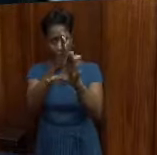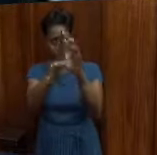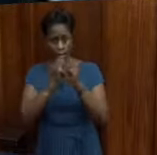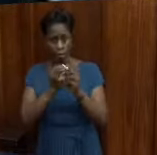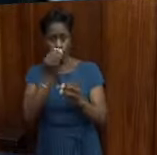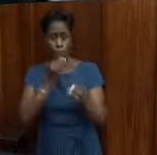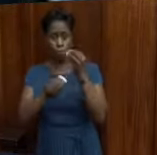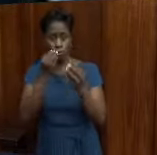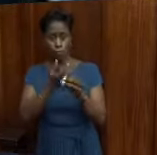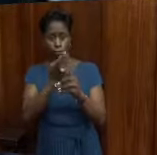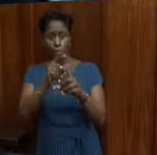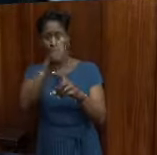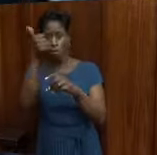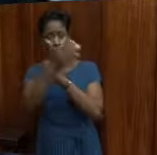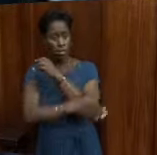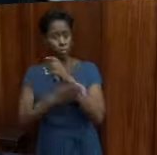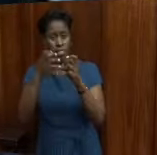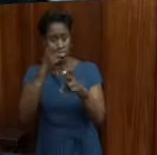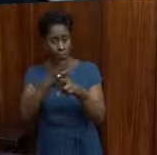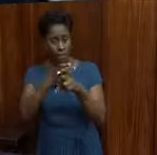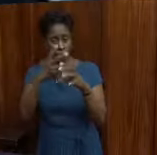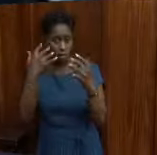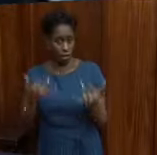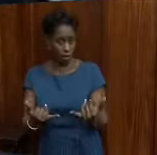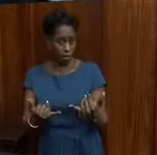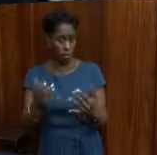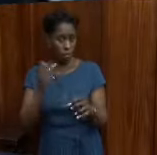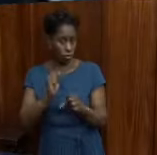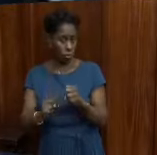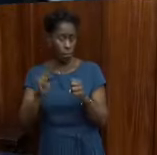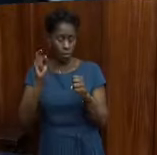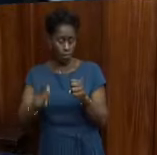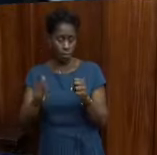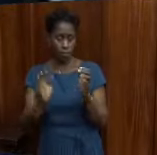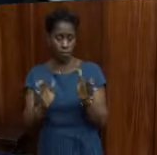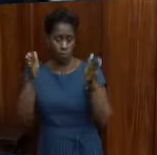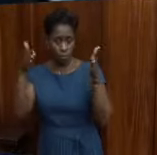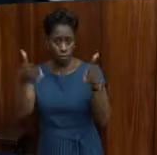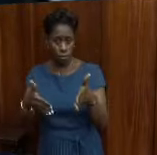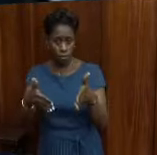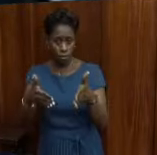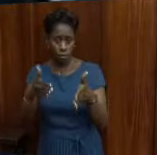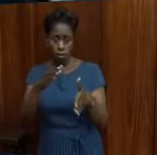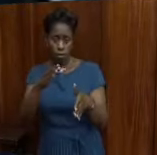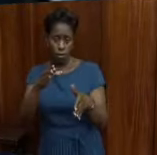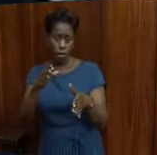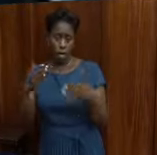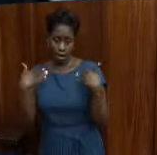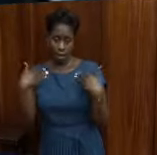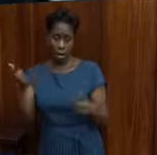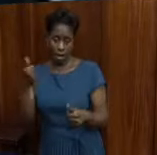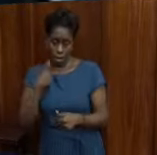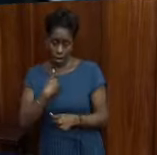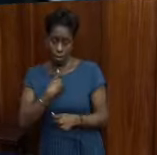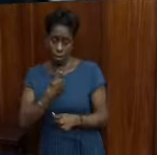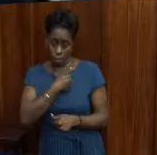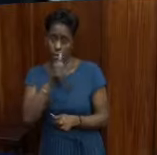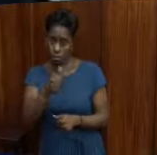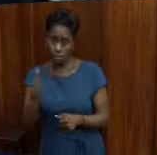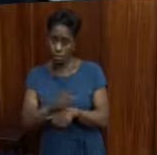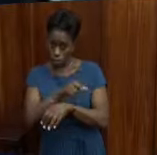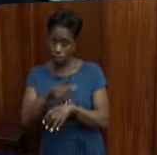safe, strong, and resilient without a viable agricultural base, no matter how industrialized the economy is. The pandemic